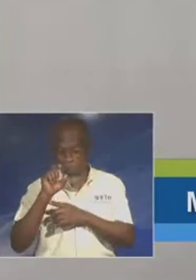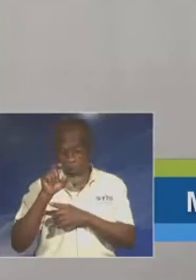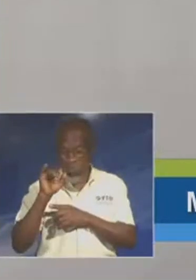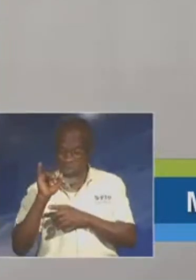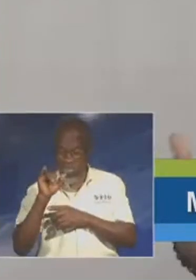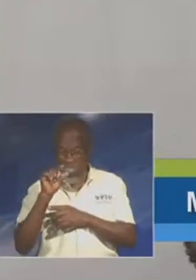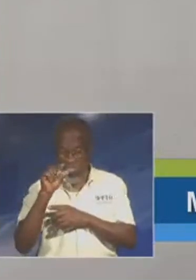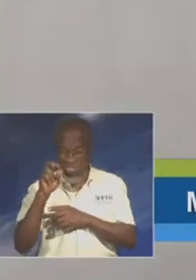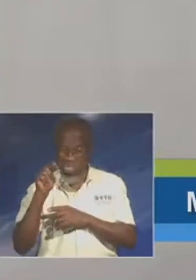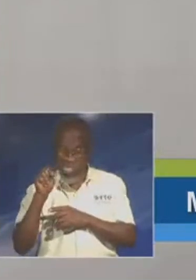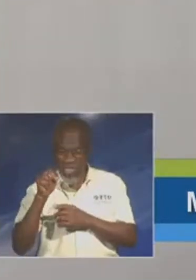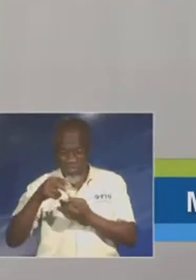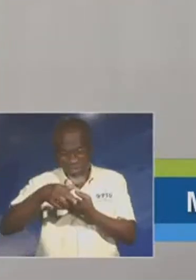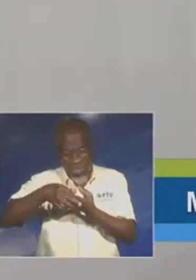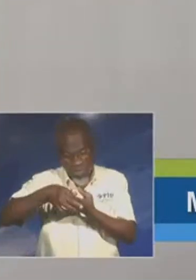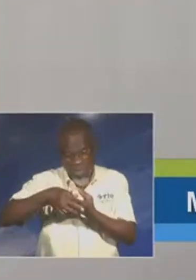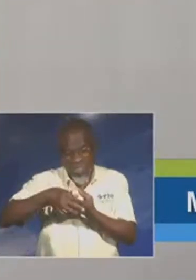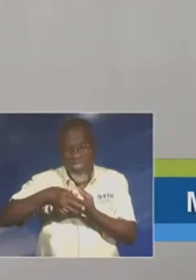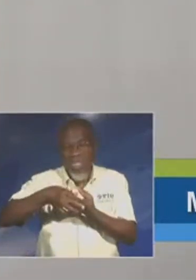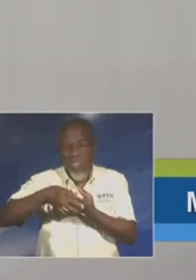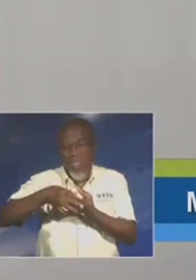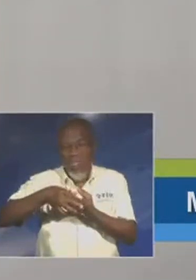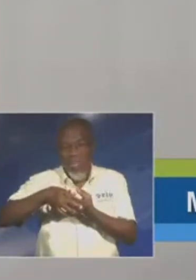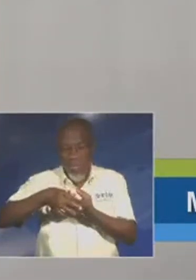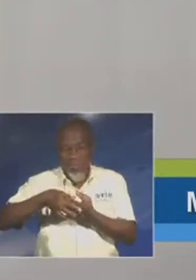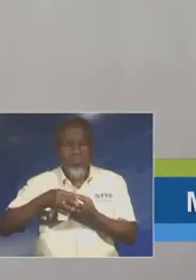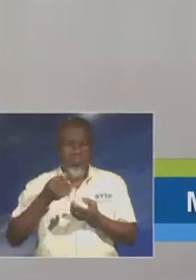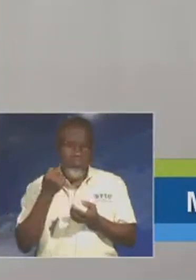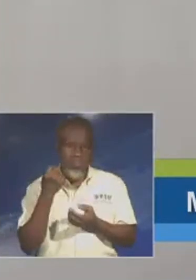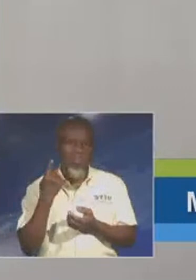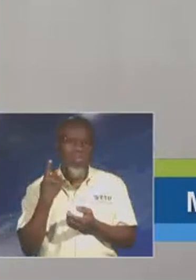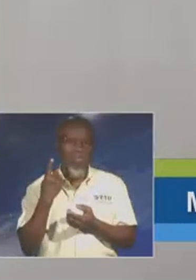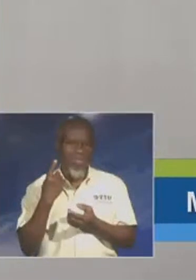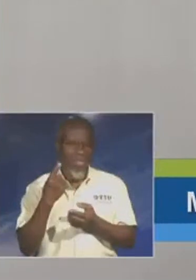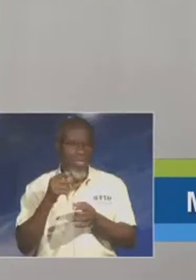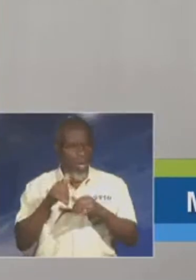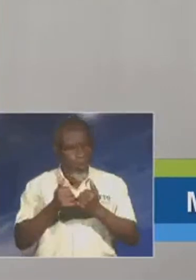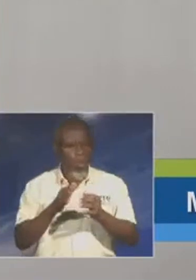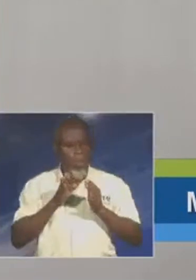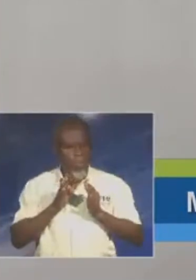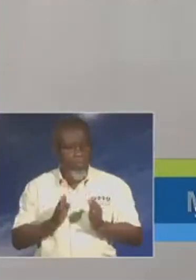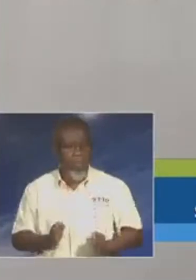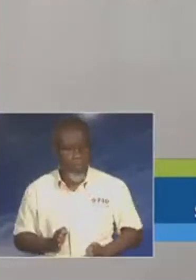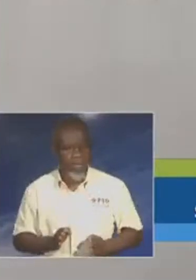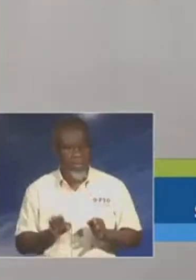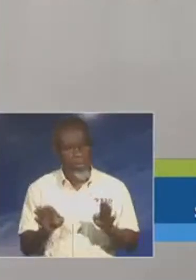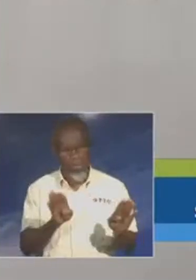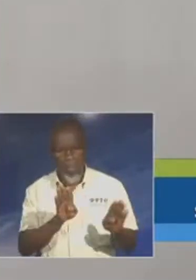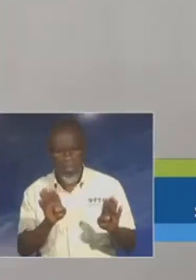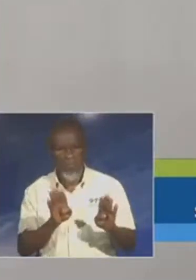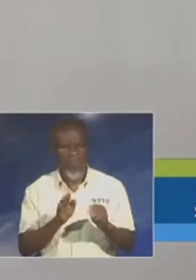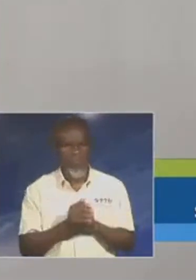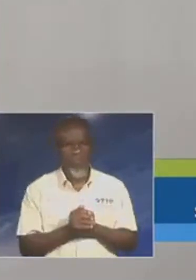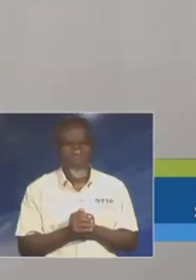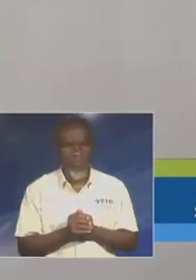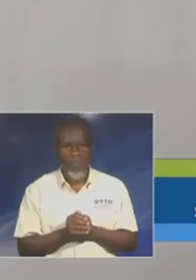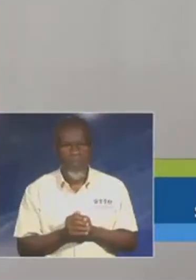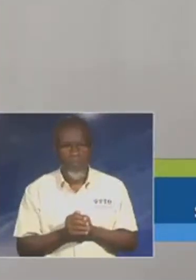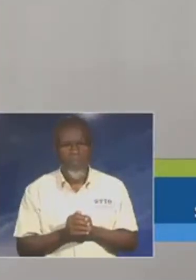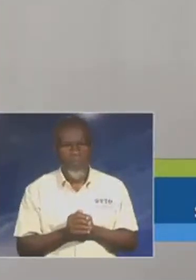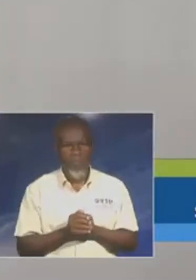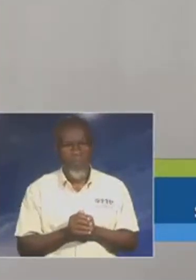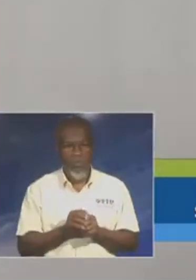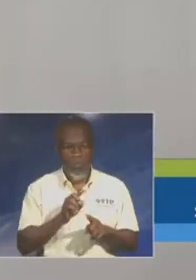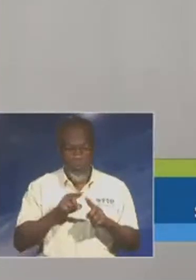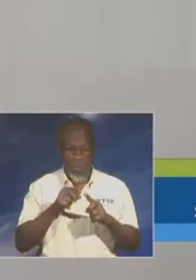Omicron does, you have like what we call third space, and so the fluid is shifted into different areas, so you get more dehydrated